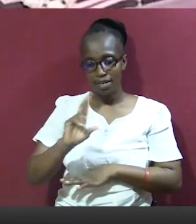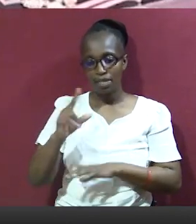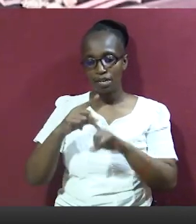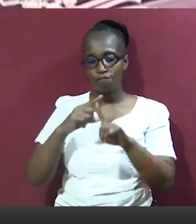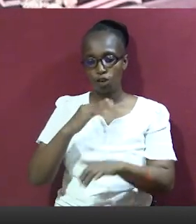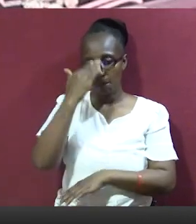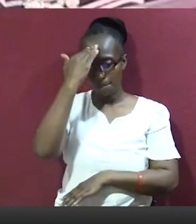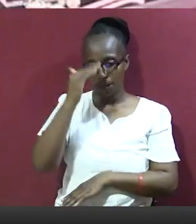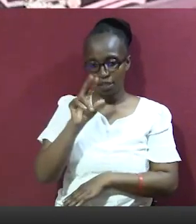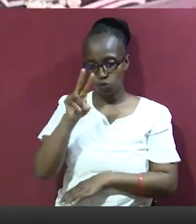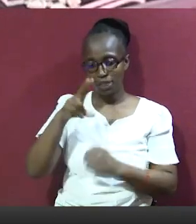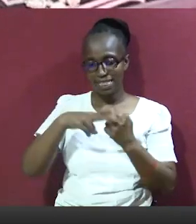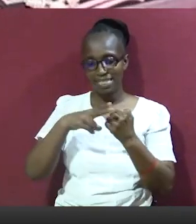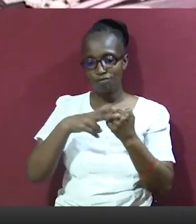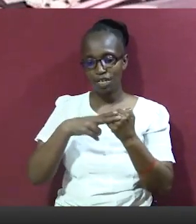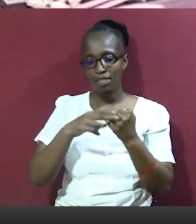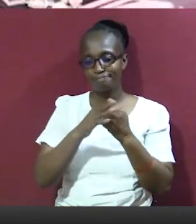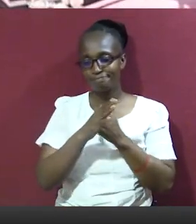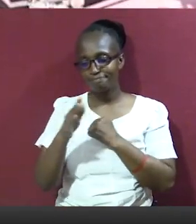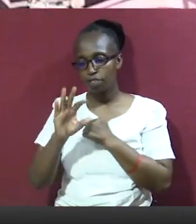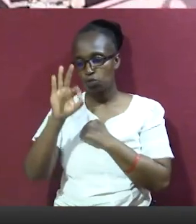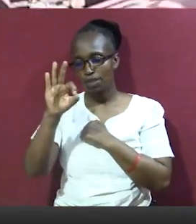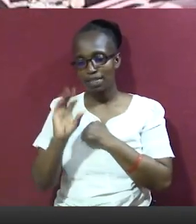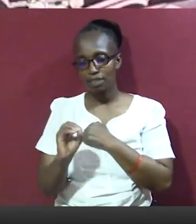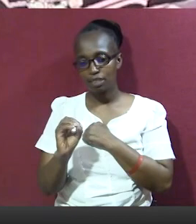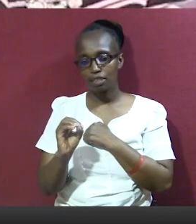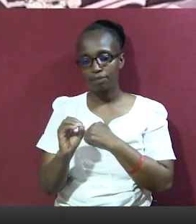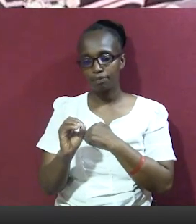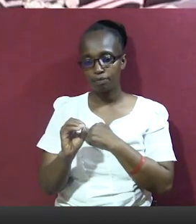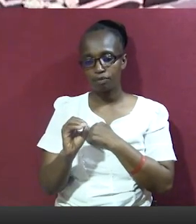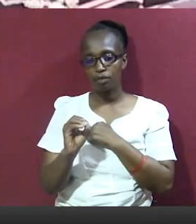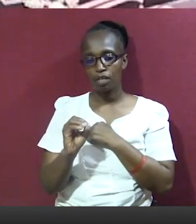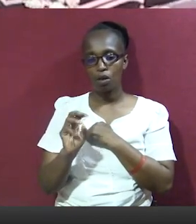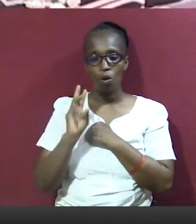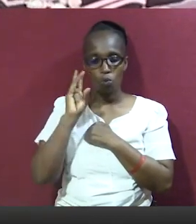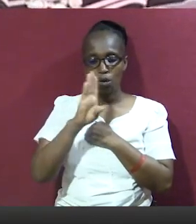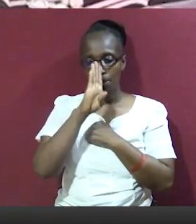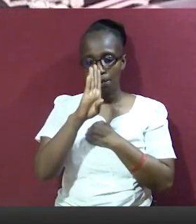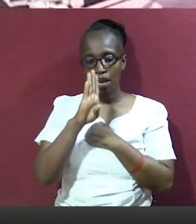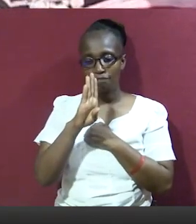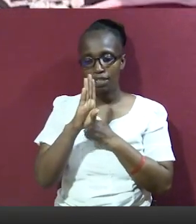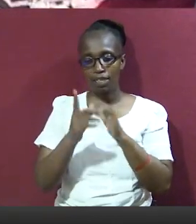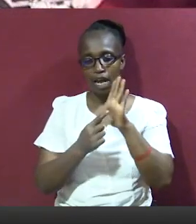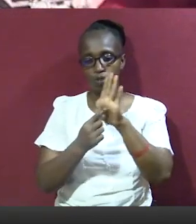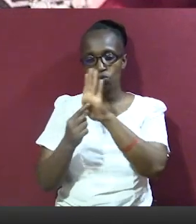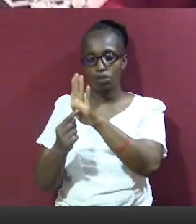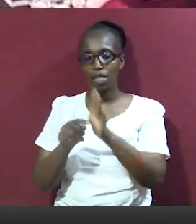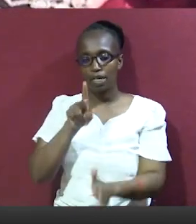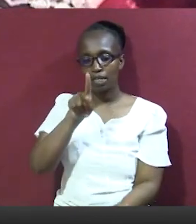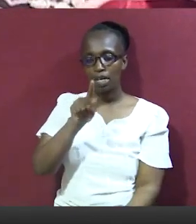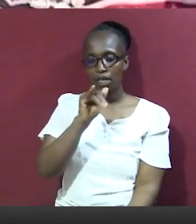and from Monday the 27th to the 30th, there will be an exhibition at Kibabi